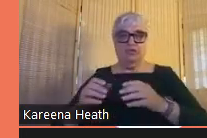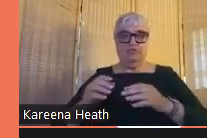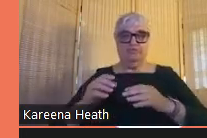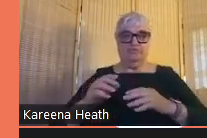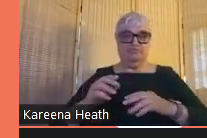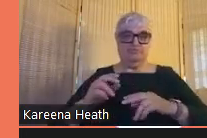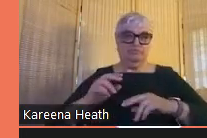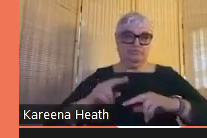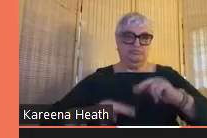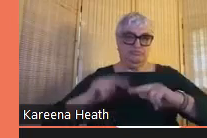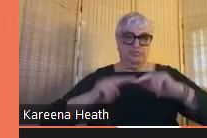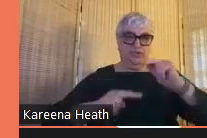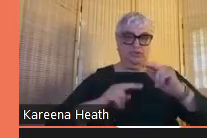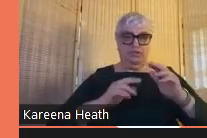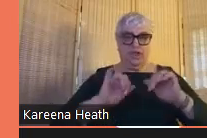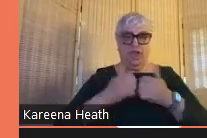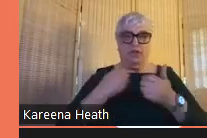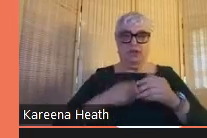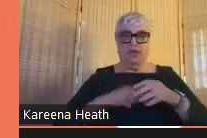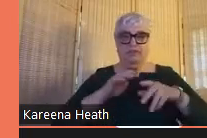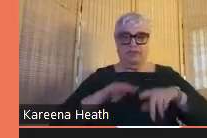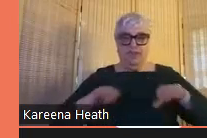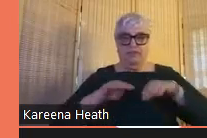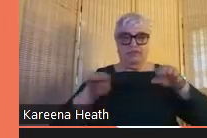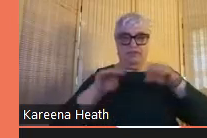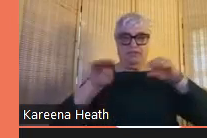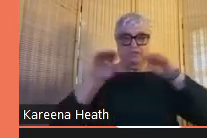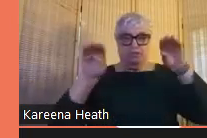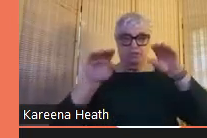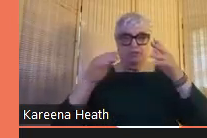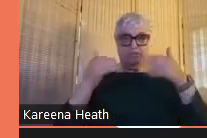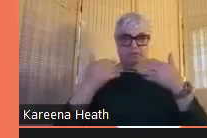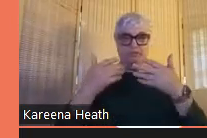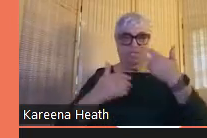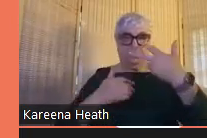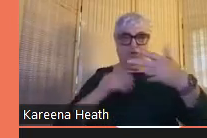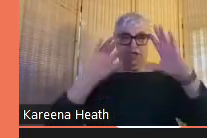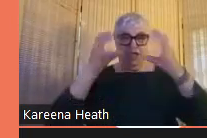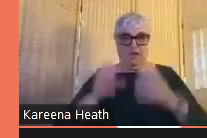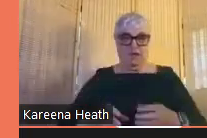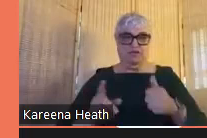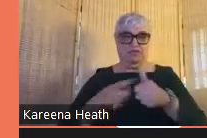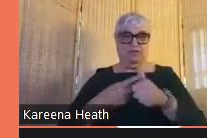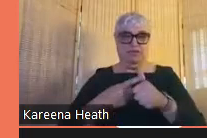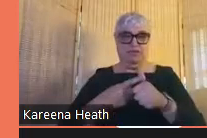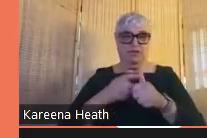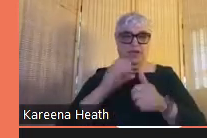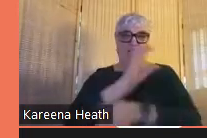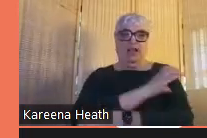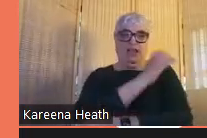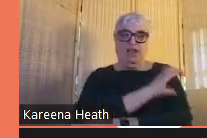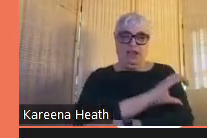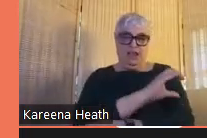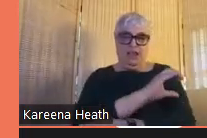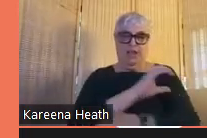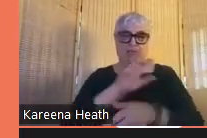our current state of levels of care. They're divided down into 3 categories. The first one is clinically monitored